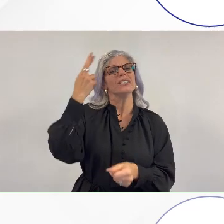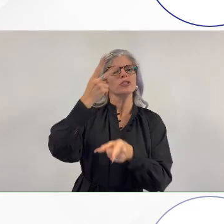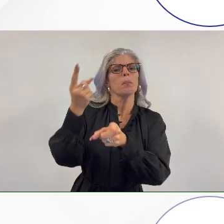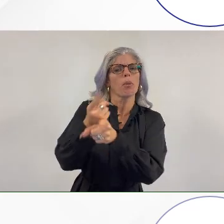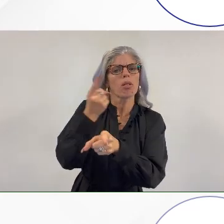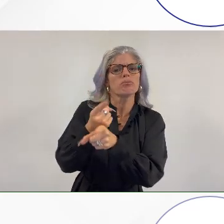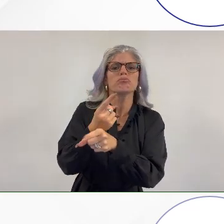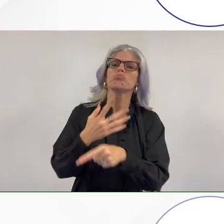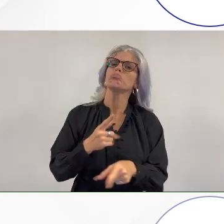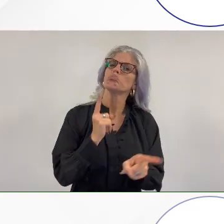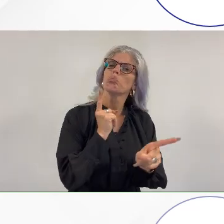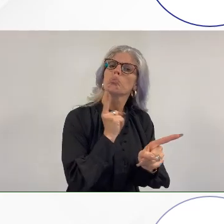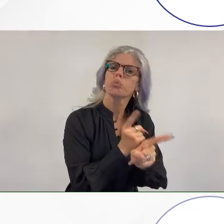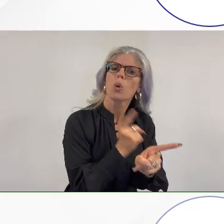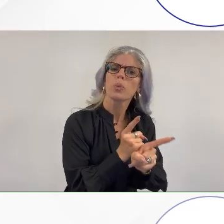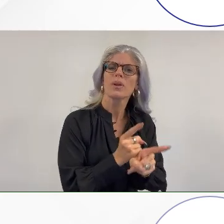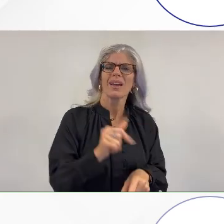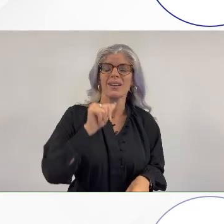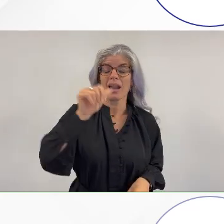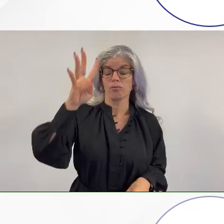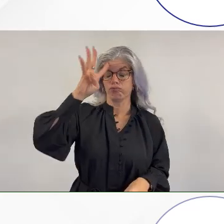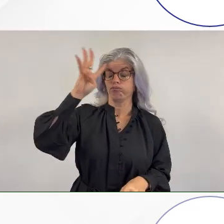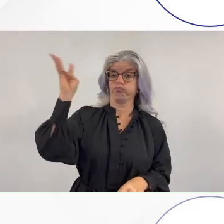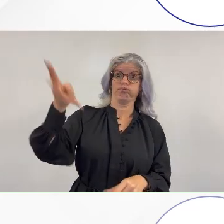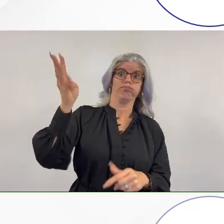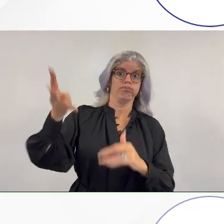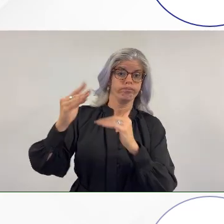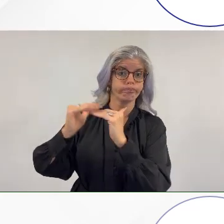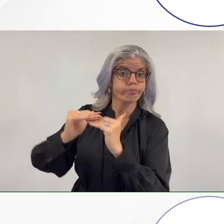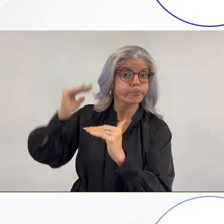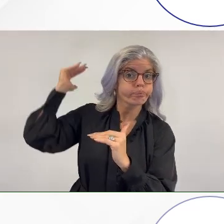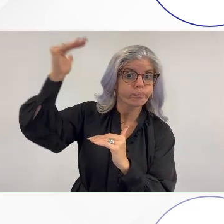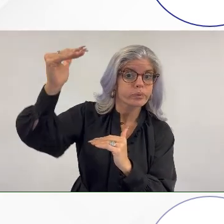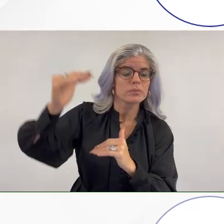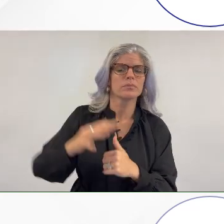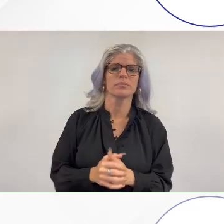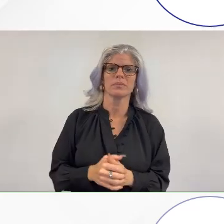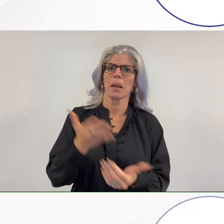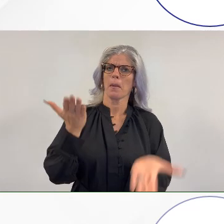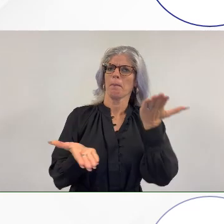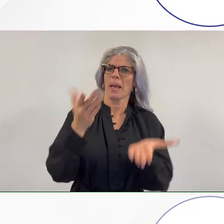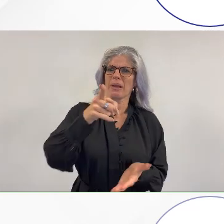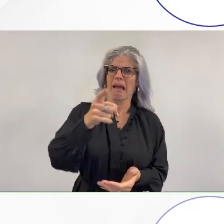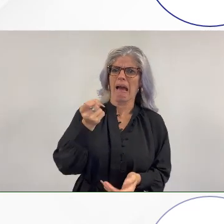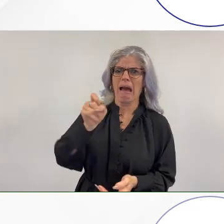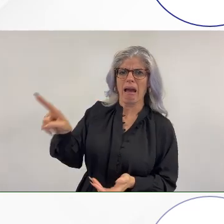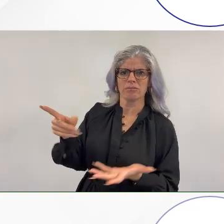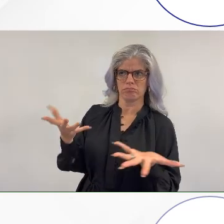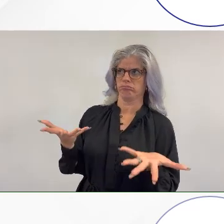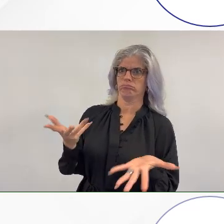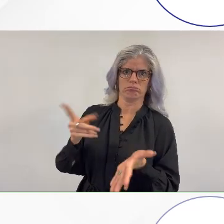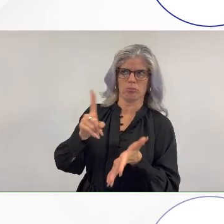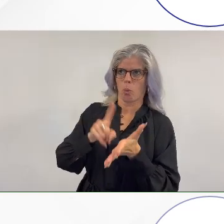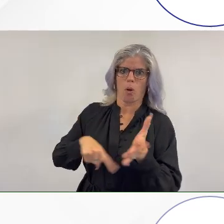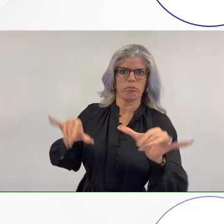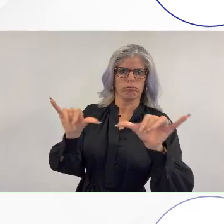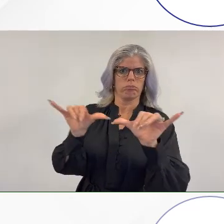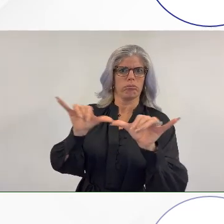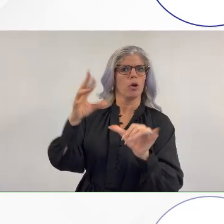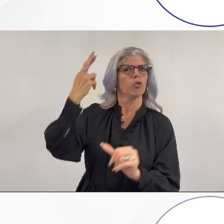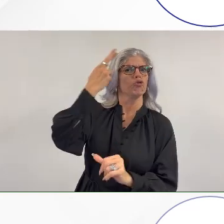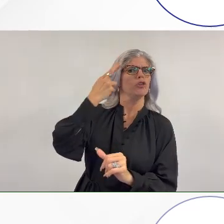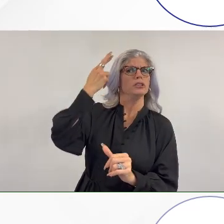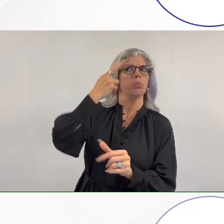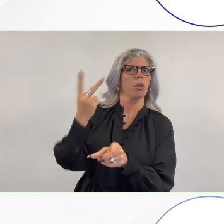competition. Applicants must use their own documented procurement procedures. Unless the corresponding local procurement rule is more